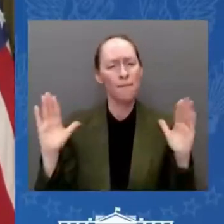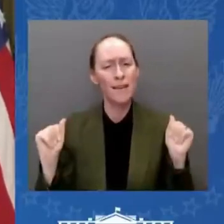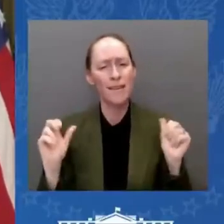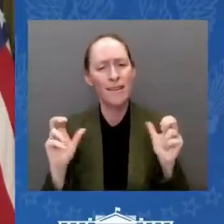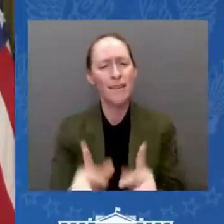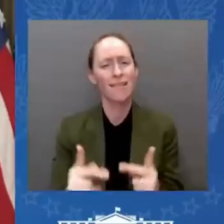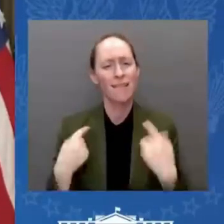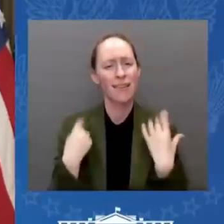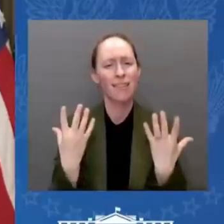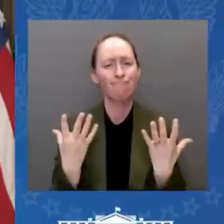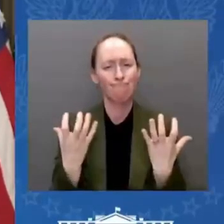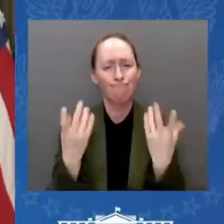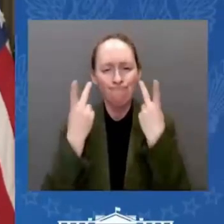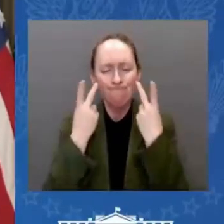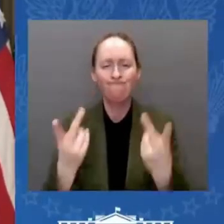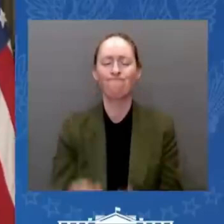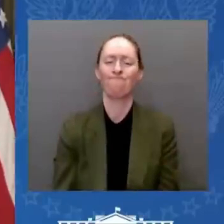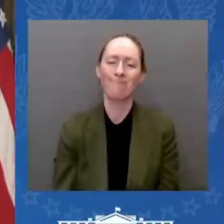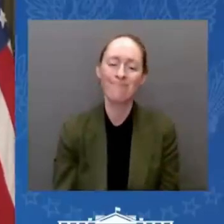becoming more how can I say it,